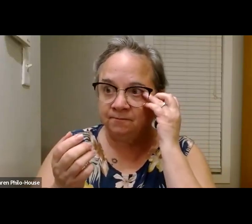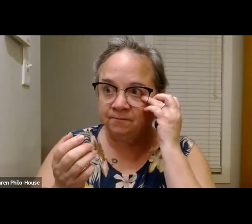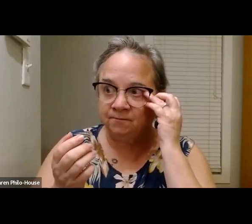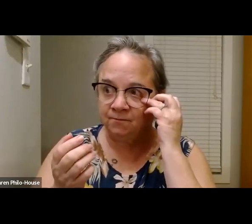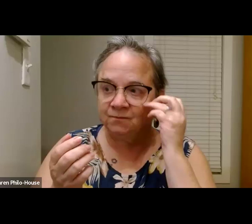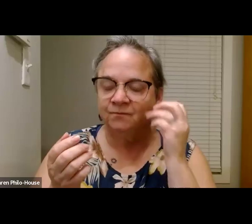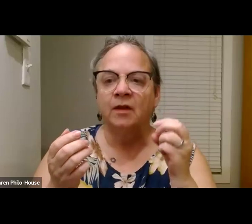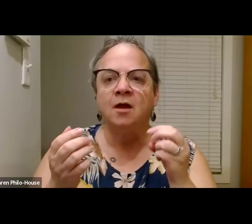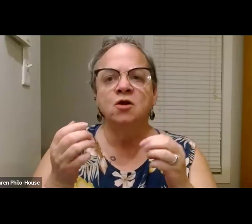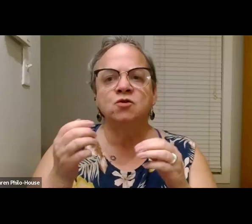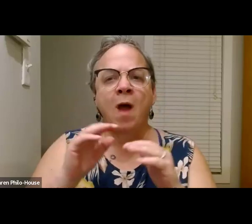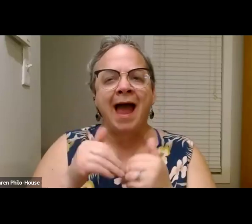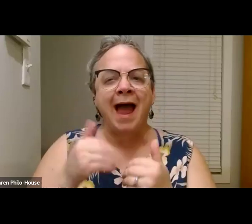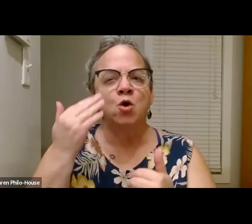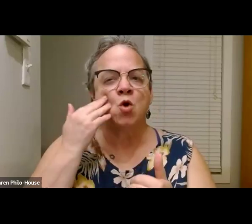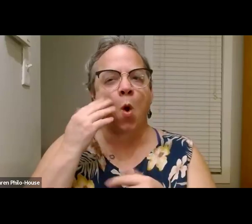And